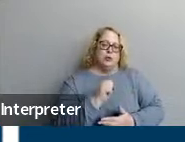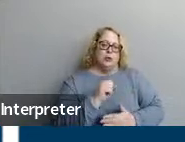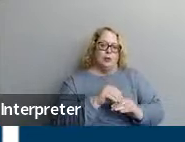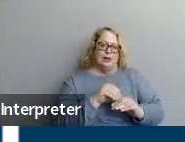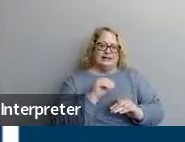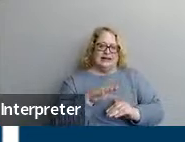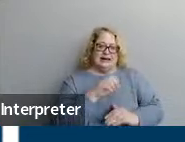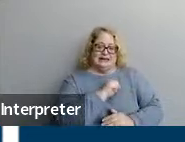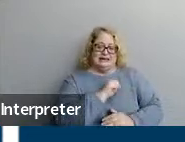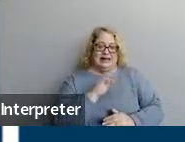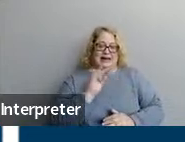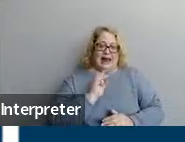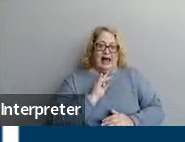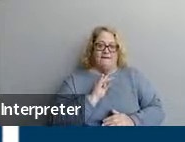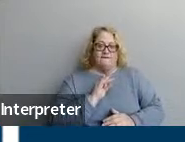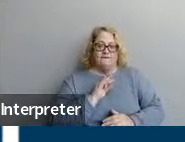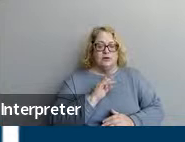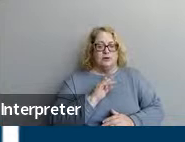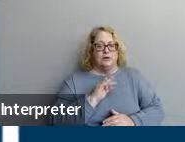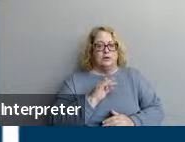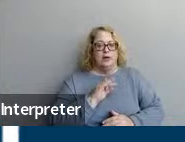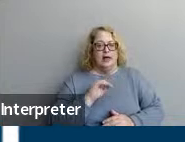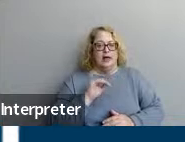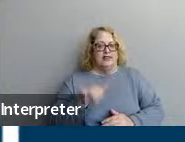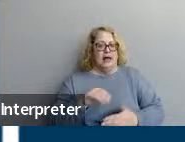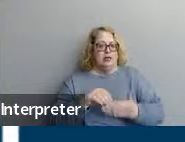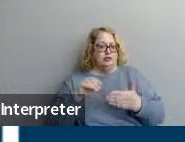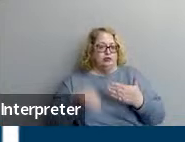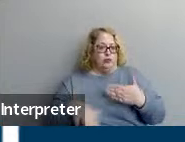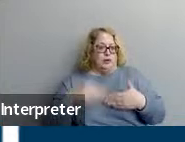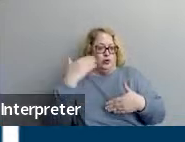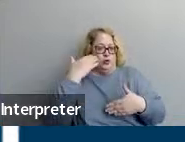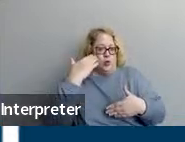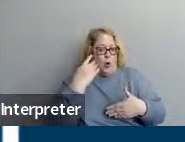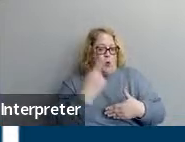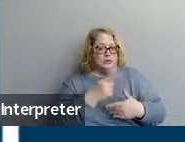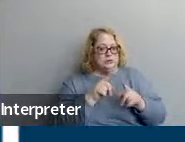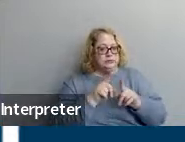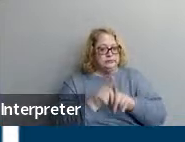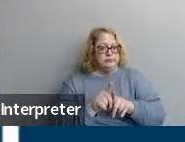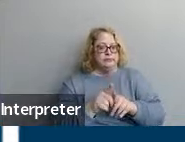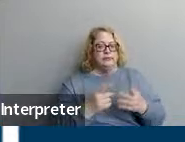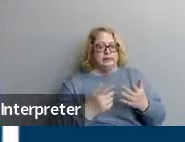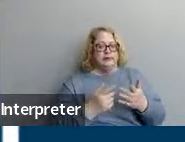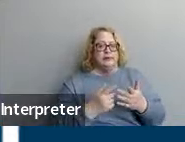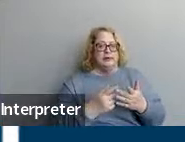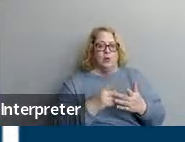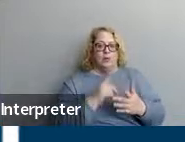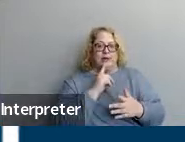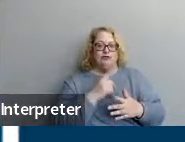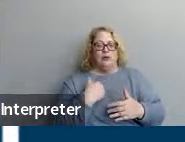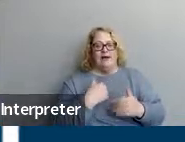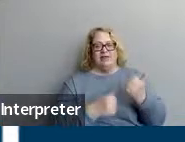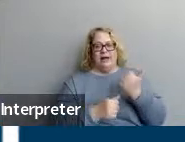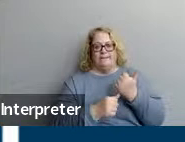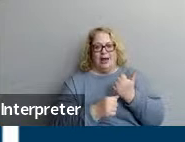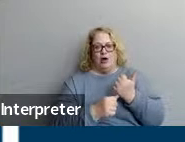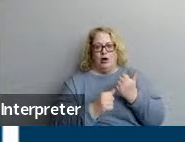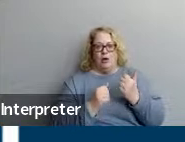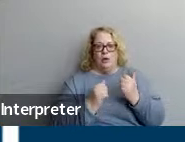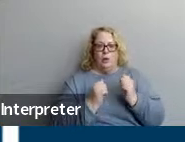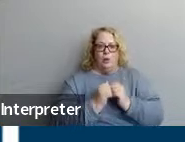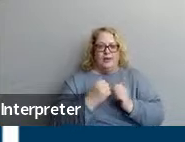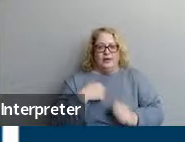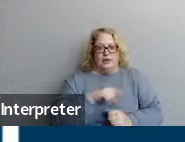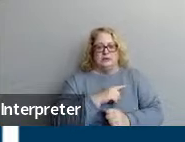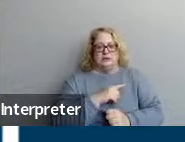a staff person that's well-known to that student with them if that student has had some para support, and we'll keep that para with us for a period of time